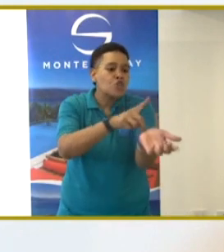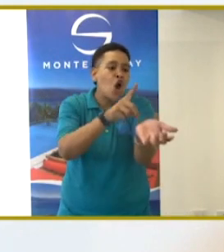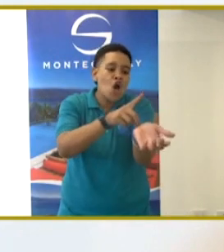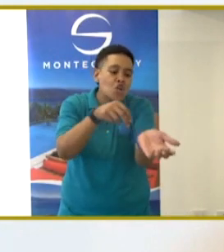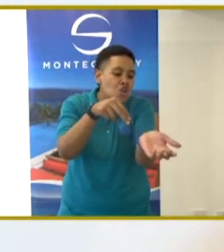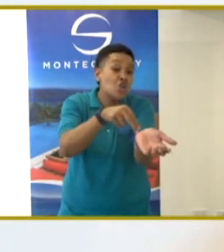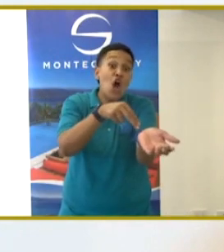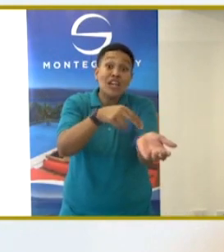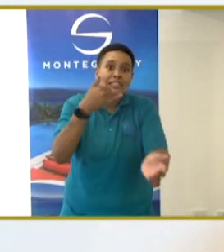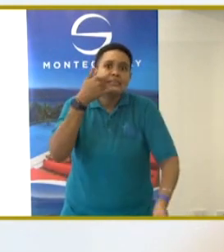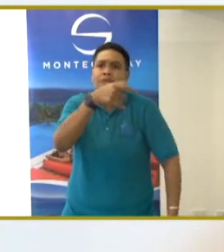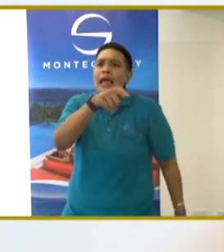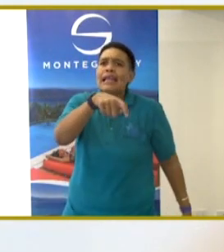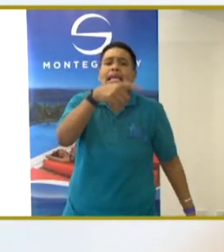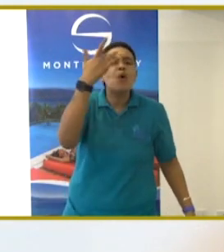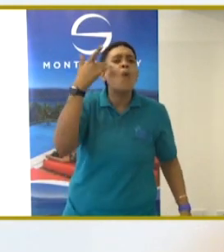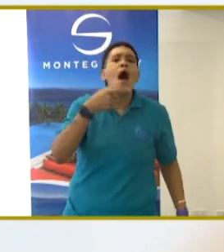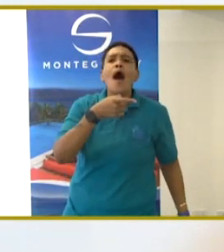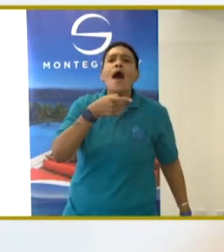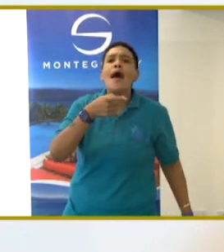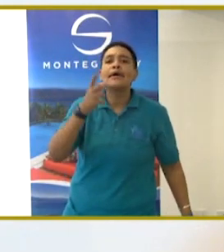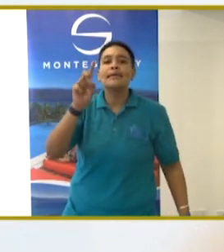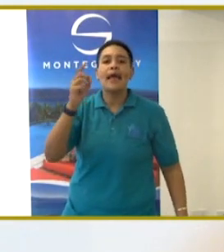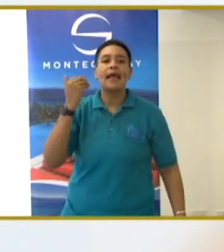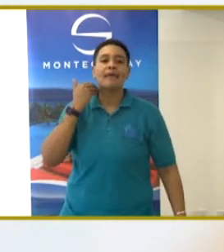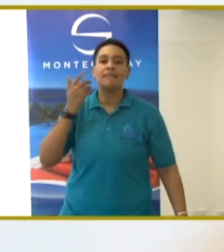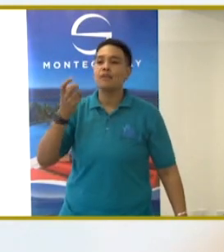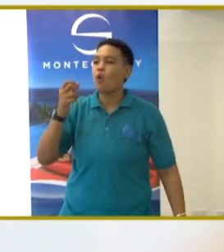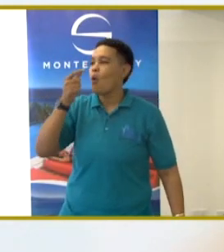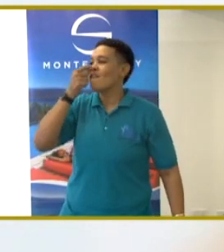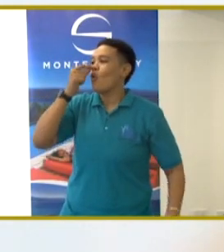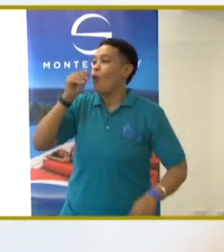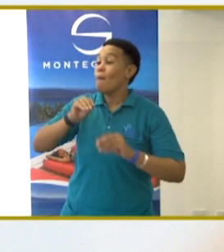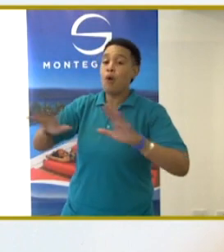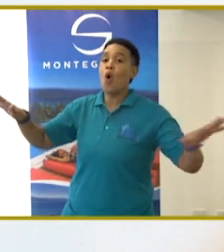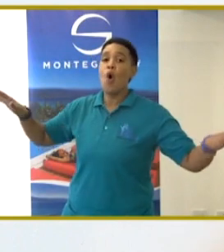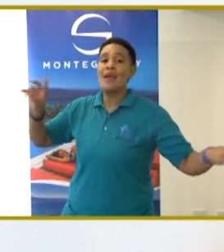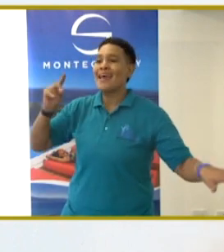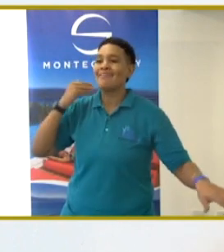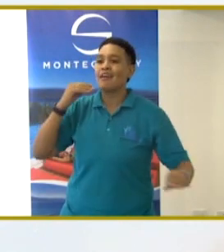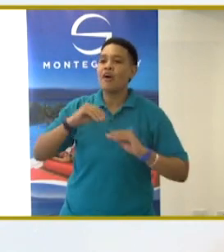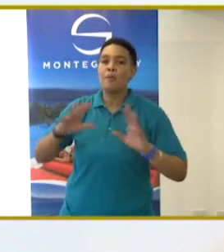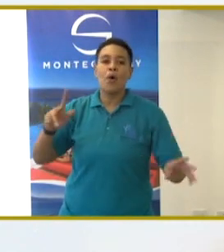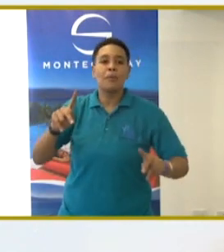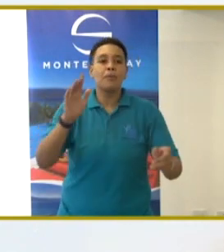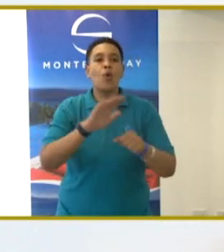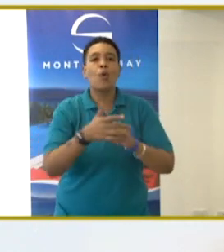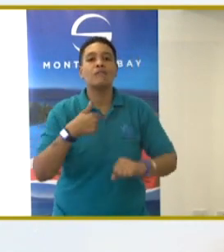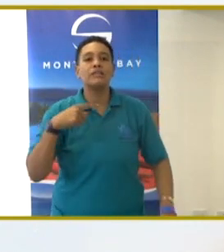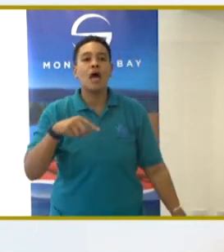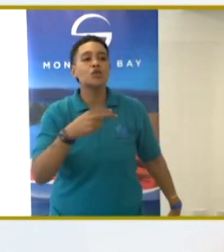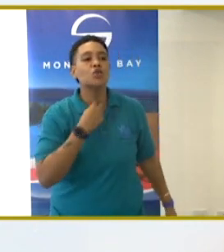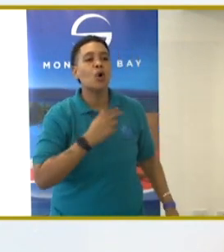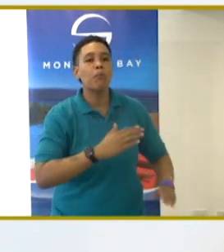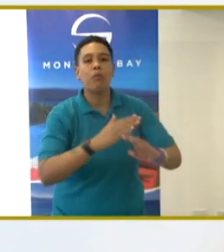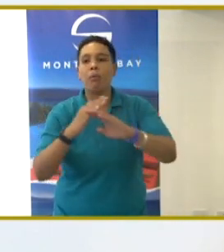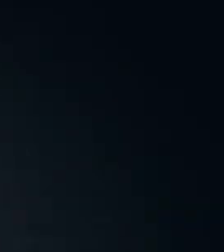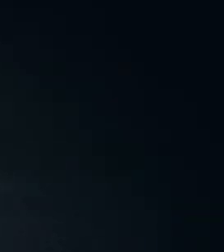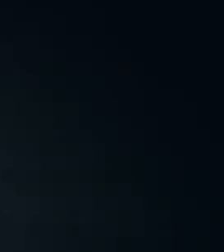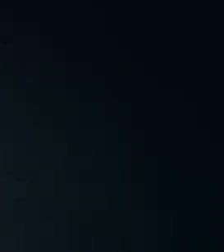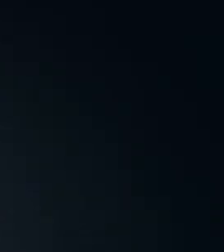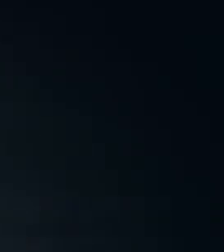nurses, if they need it because of a dengue, a flu outbreak, or indeed COVID. And I think we can do